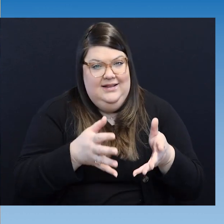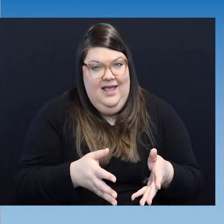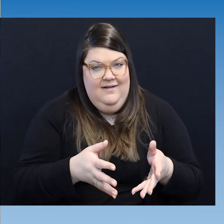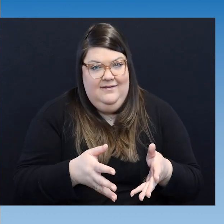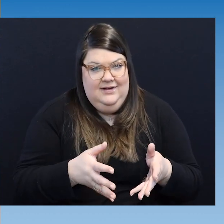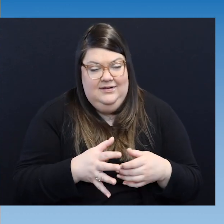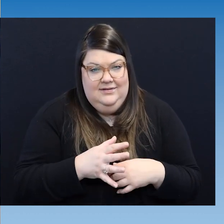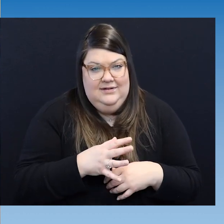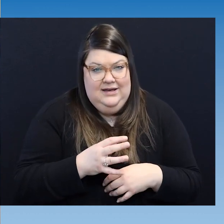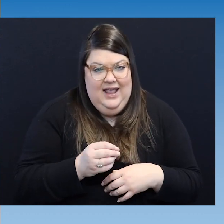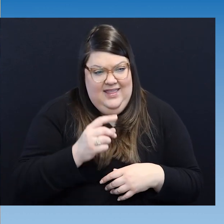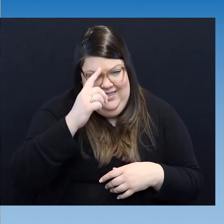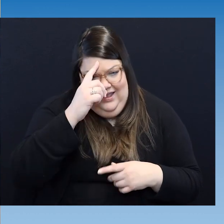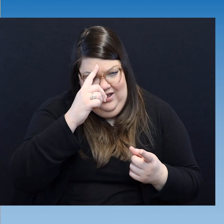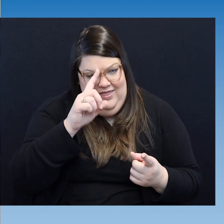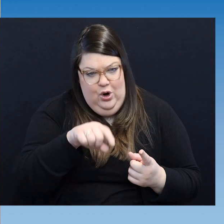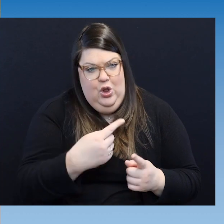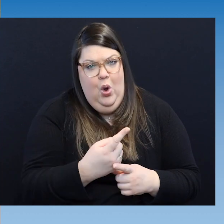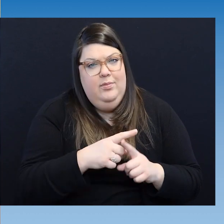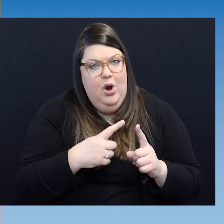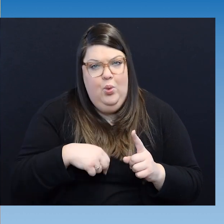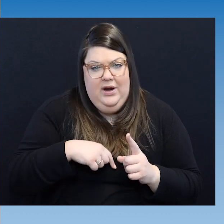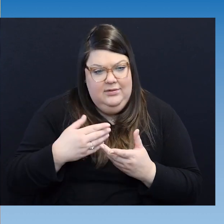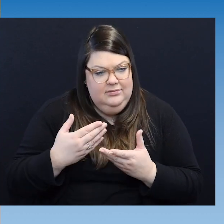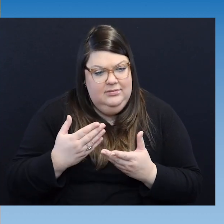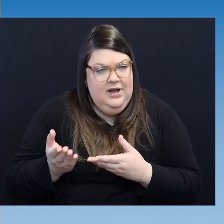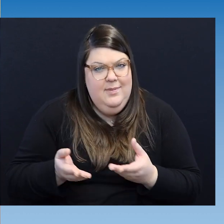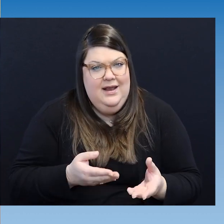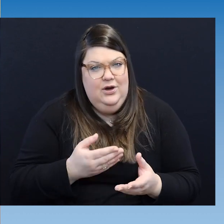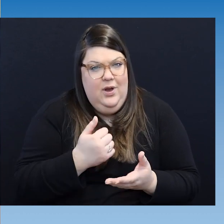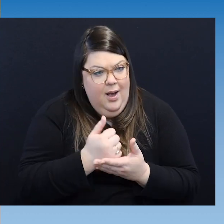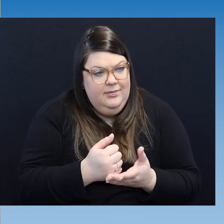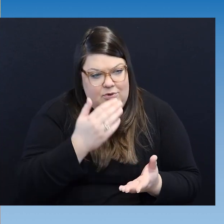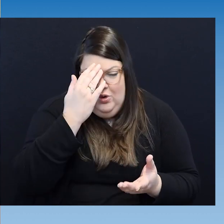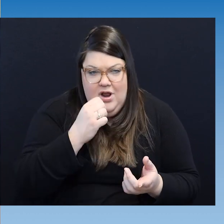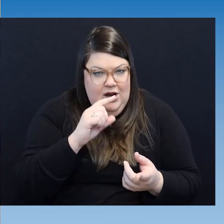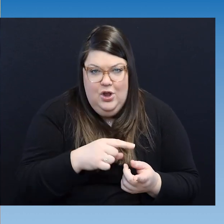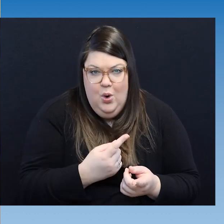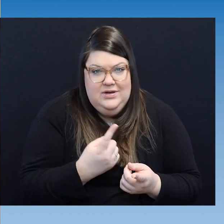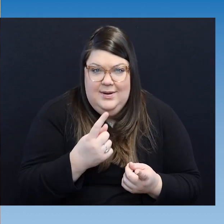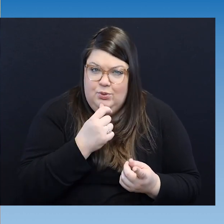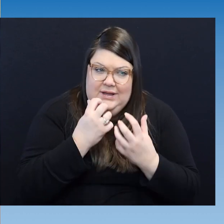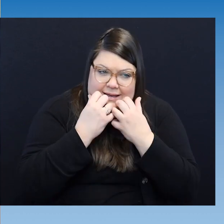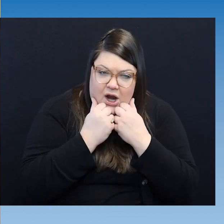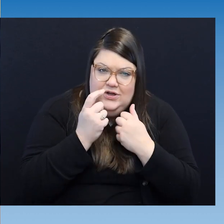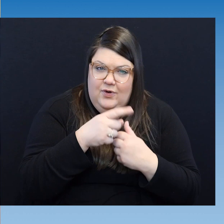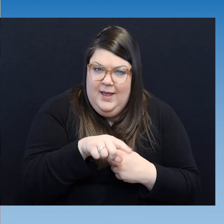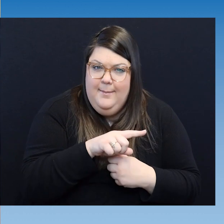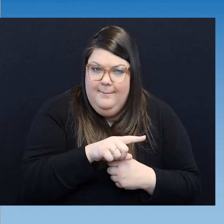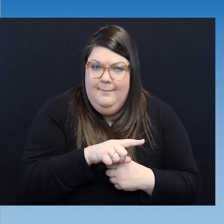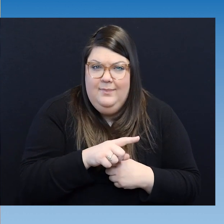know, they think that they're alone, but we're there to help them and let them know that they're not alone, that there's somebody who really cares for them,